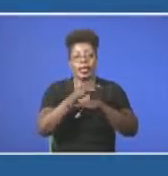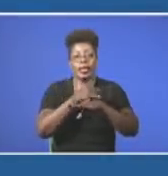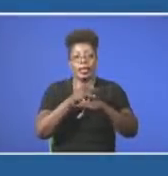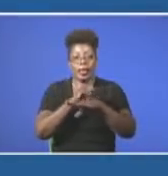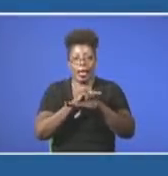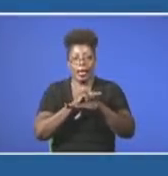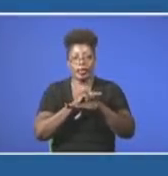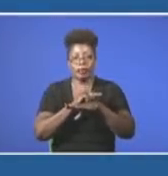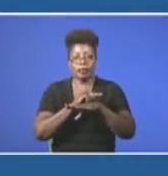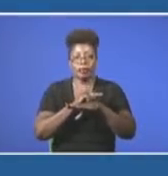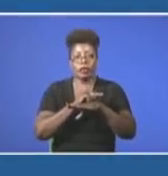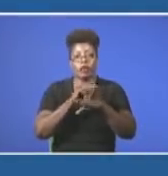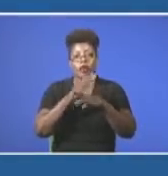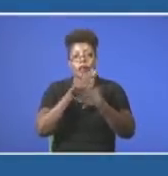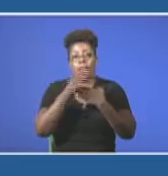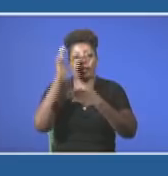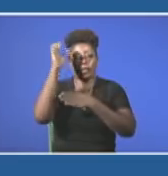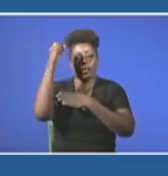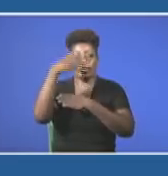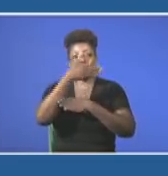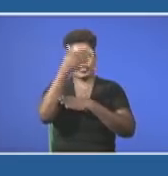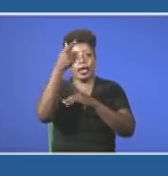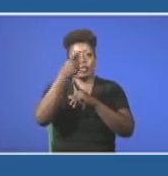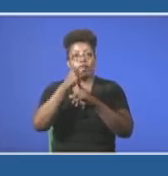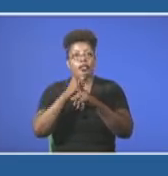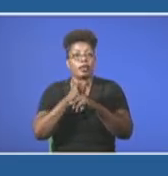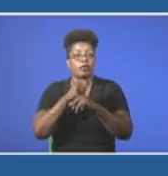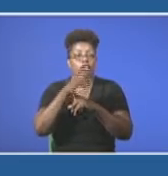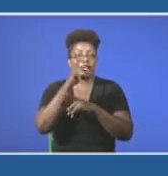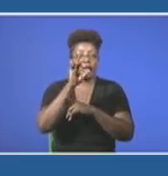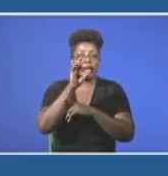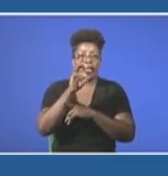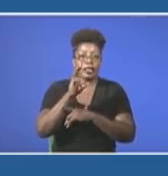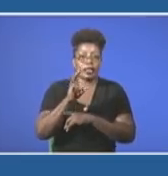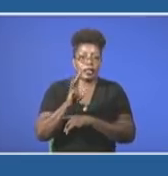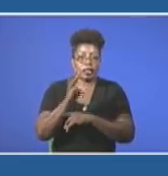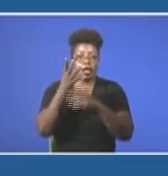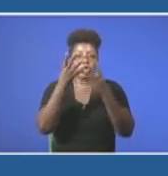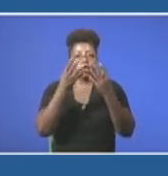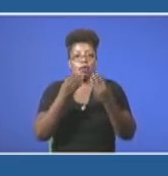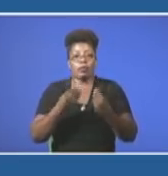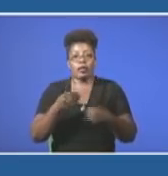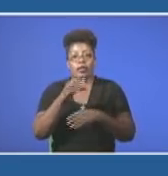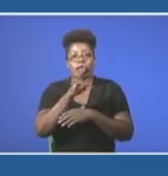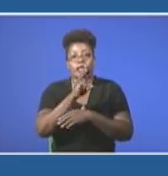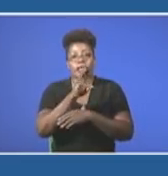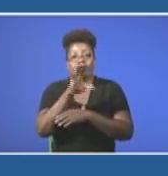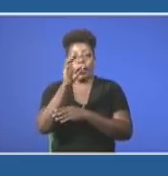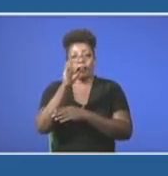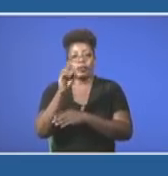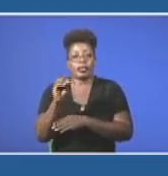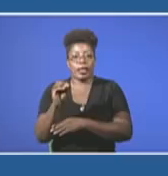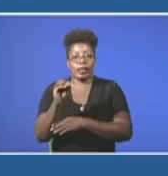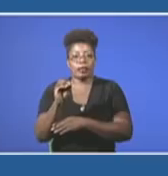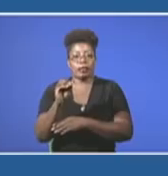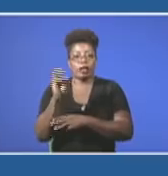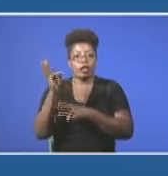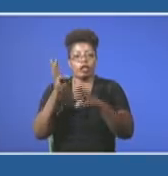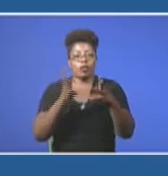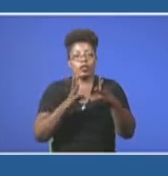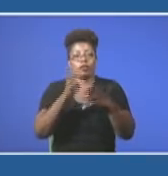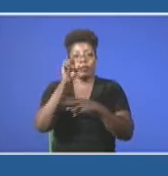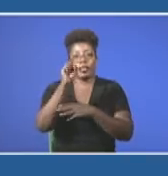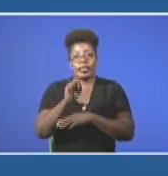our studios, we have partly sunny skies, temperature at 86 degrees, a relative humidity 65%. The winds are out of